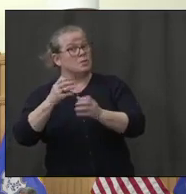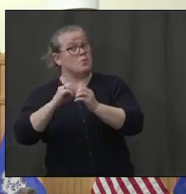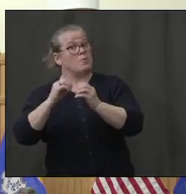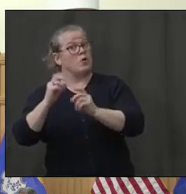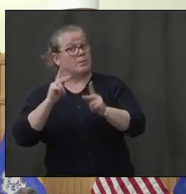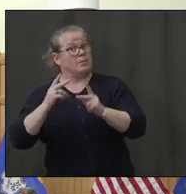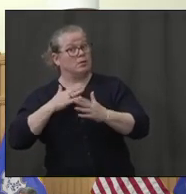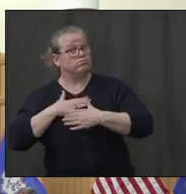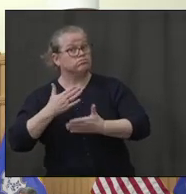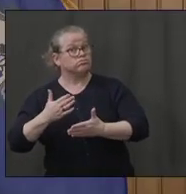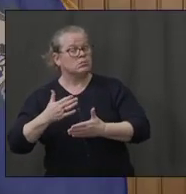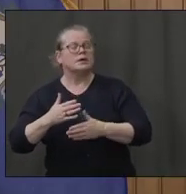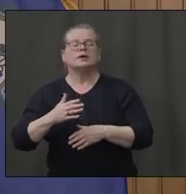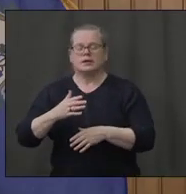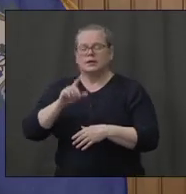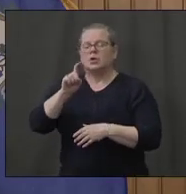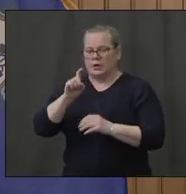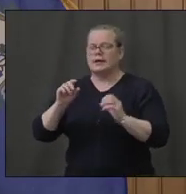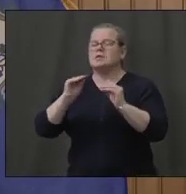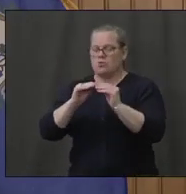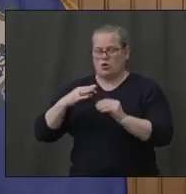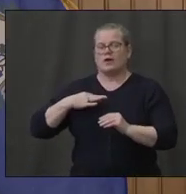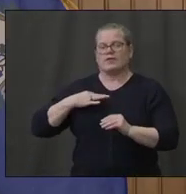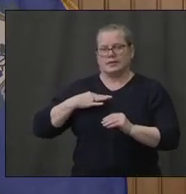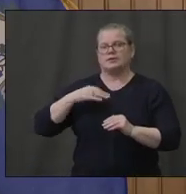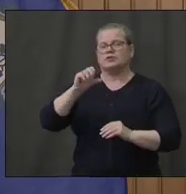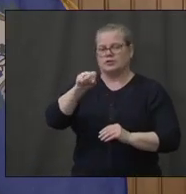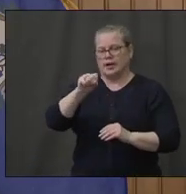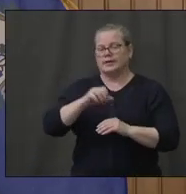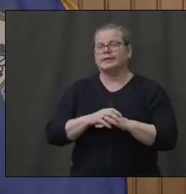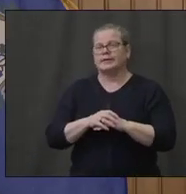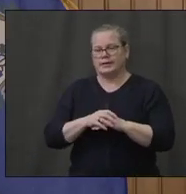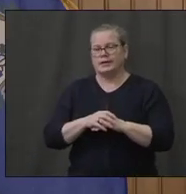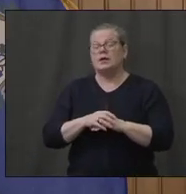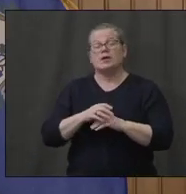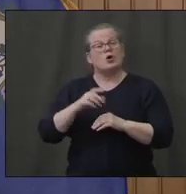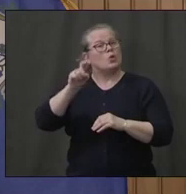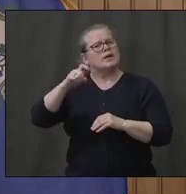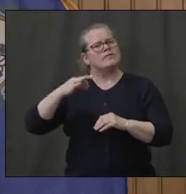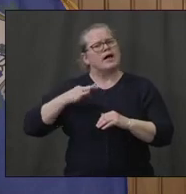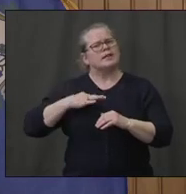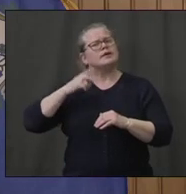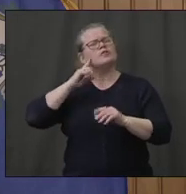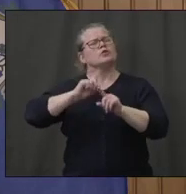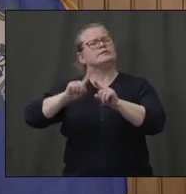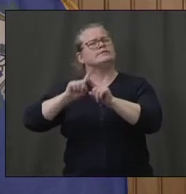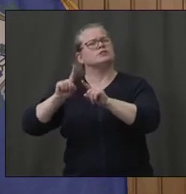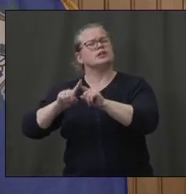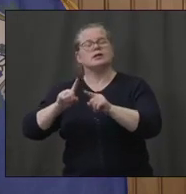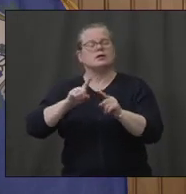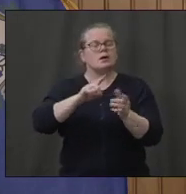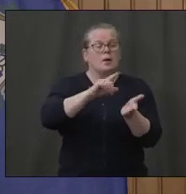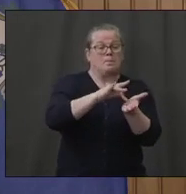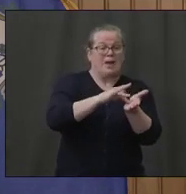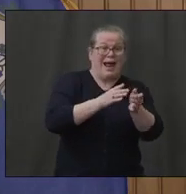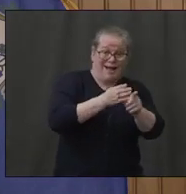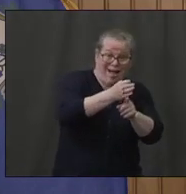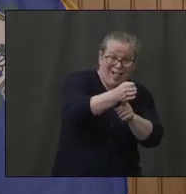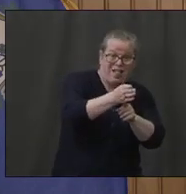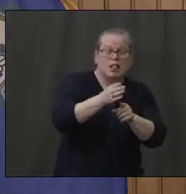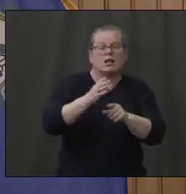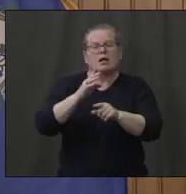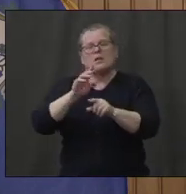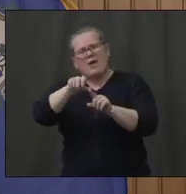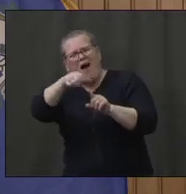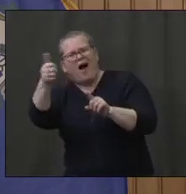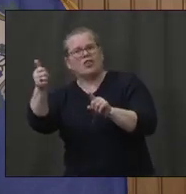we do need more volunteers. Particularly now we need also non-medical volunteers, as you point out. We're going out, we've set up